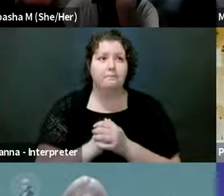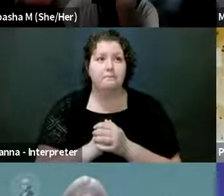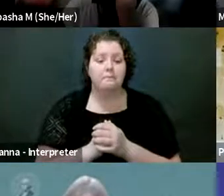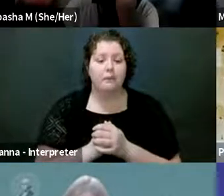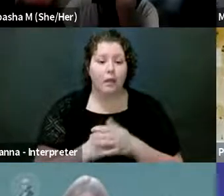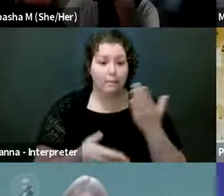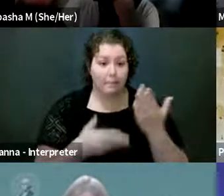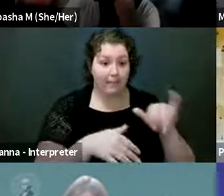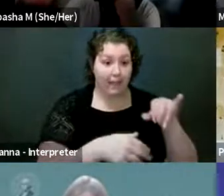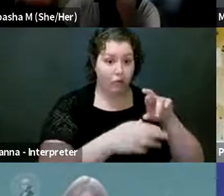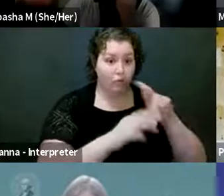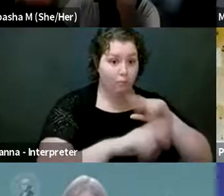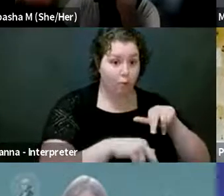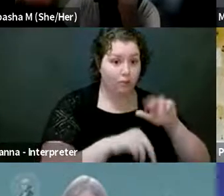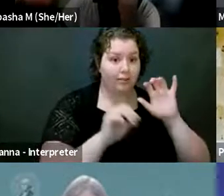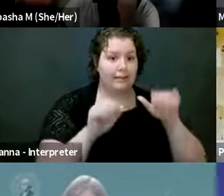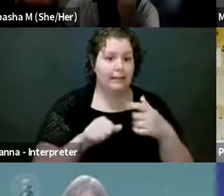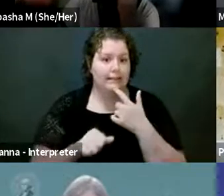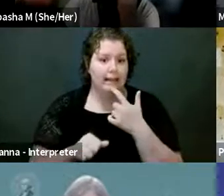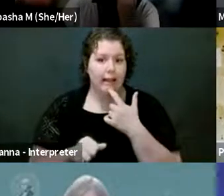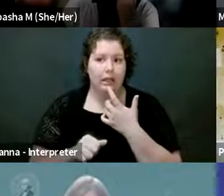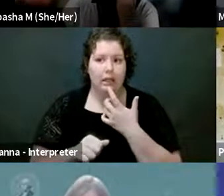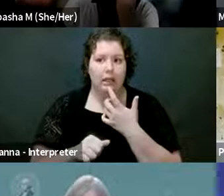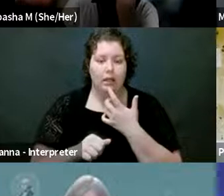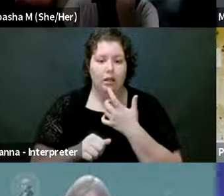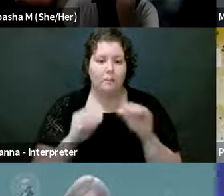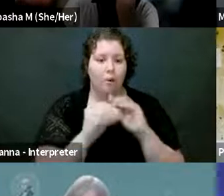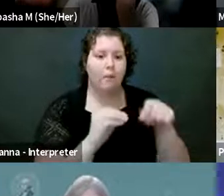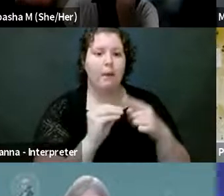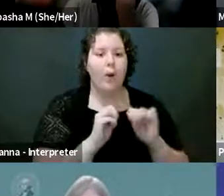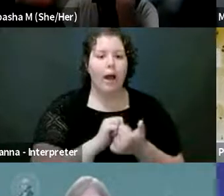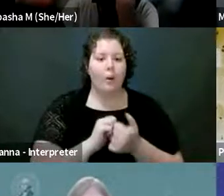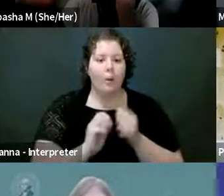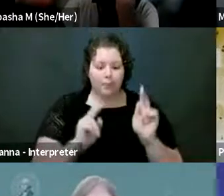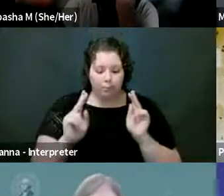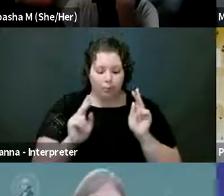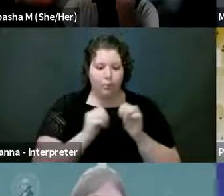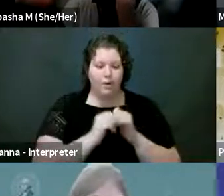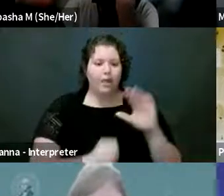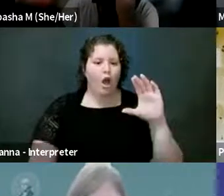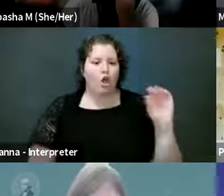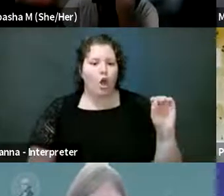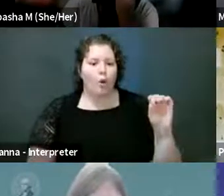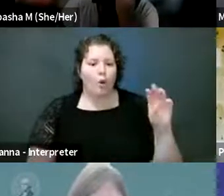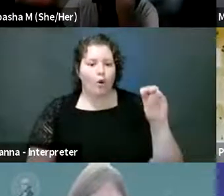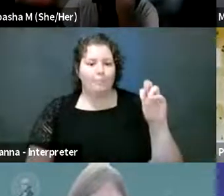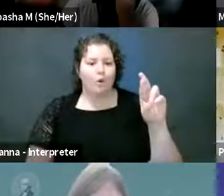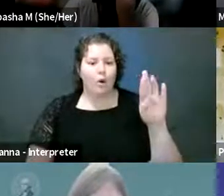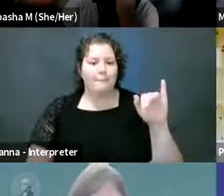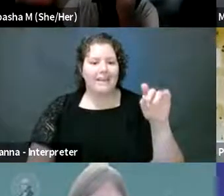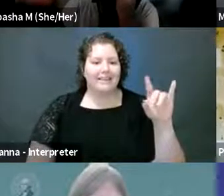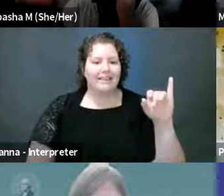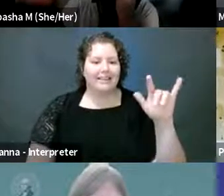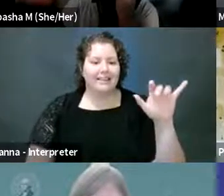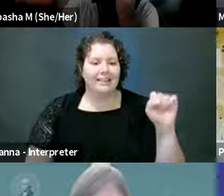light on how certain populations might experience the crisis system. So people with comorbidities or folks that are like youth or